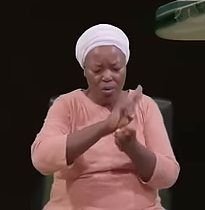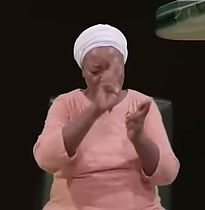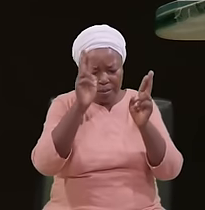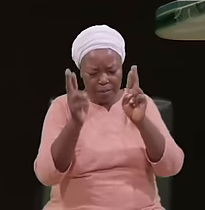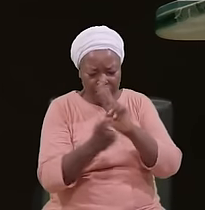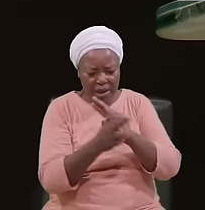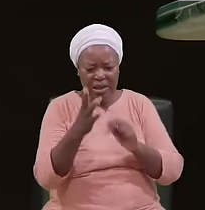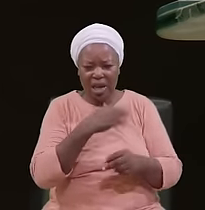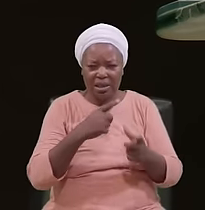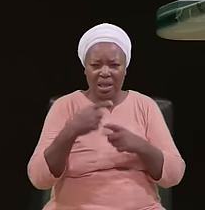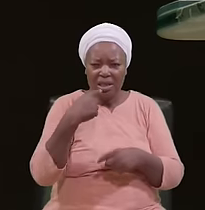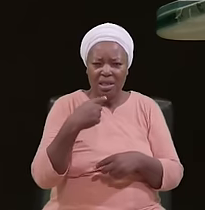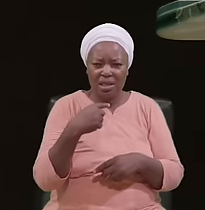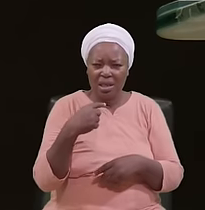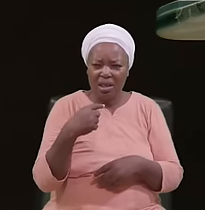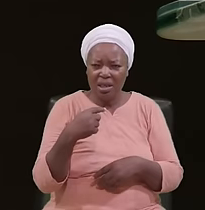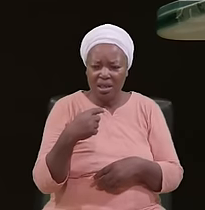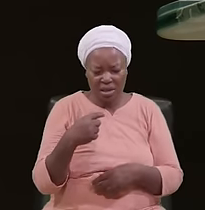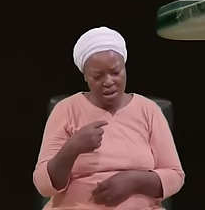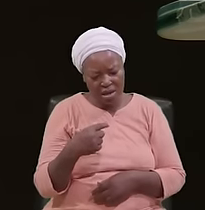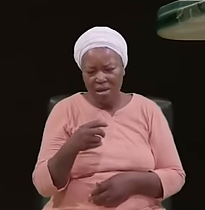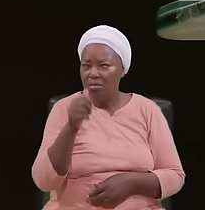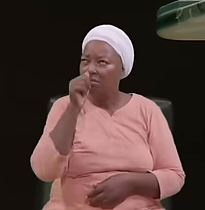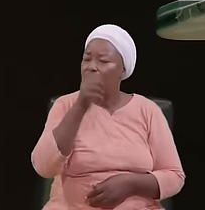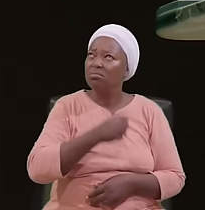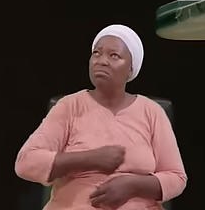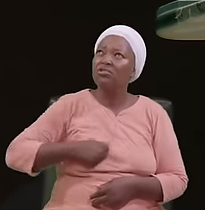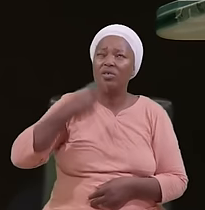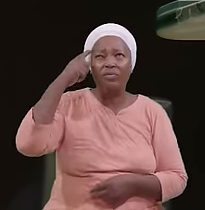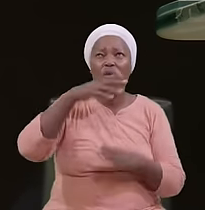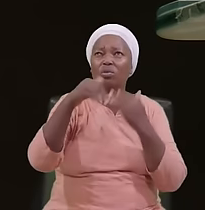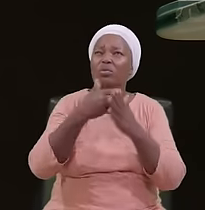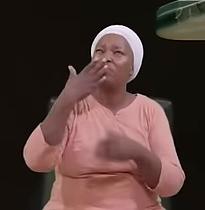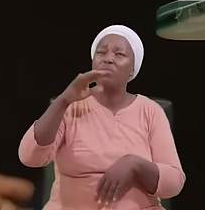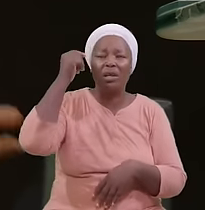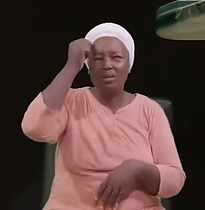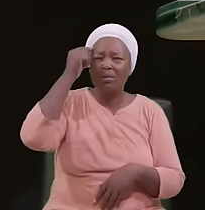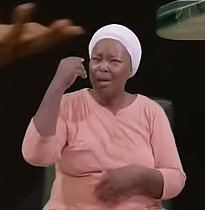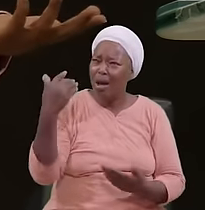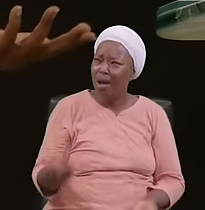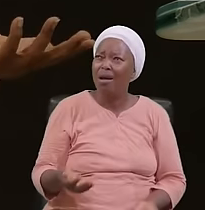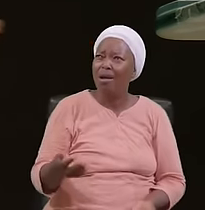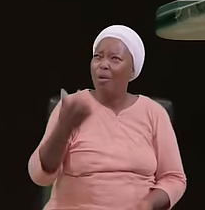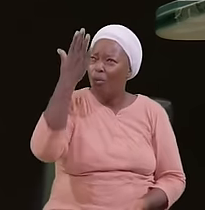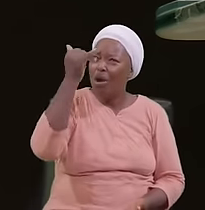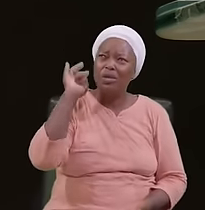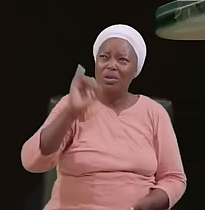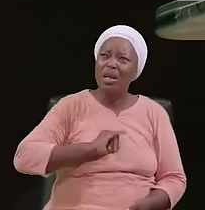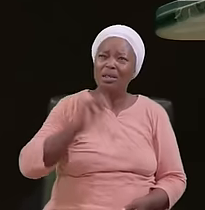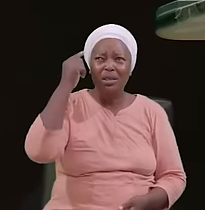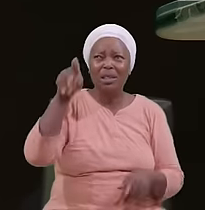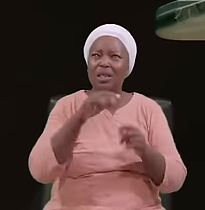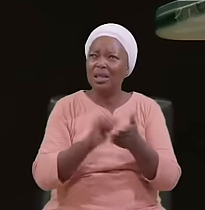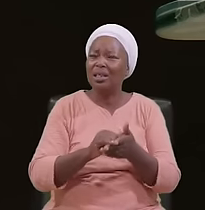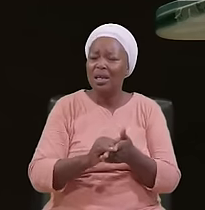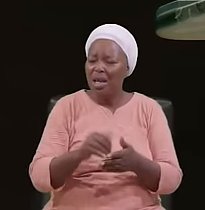you say, I'm sorry for those bad thoughts, what did I think? That everybody will get miracle and I will not